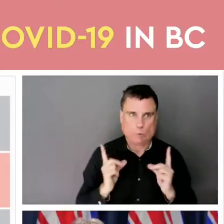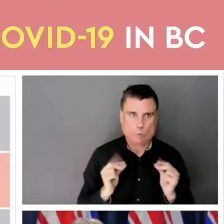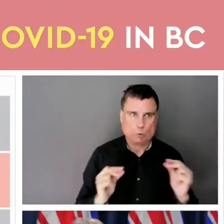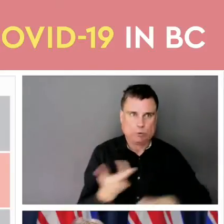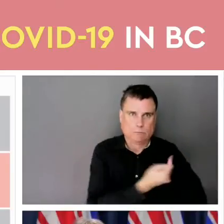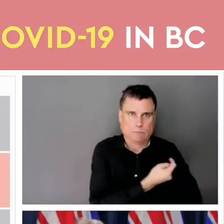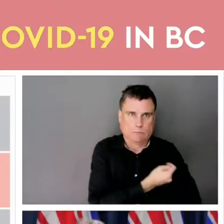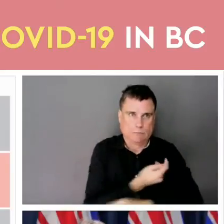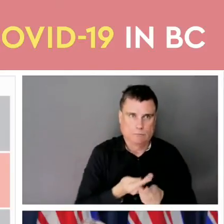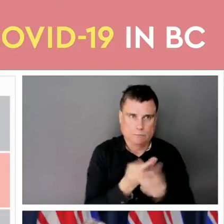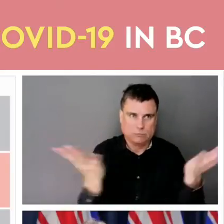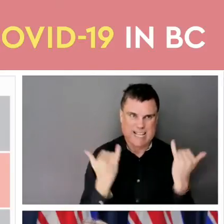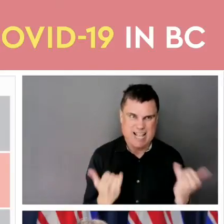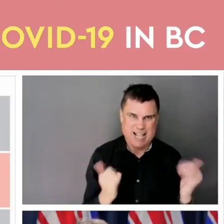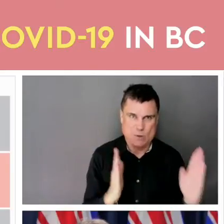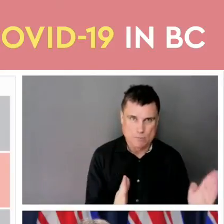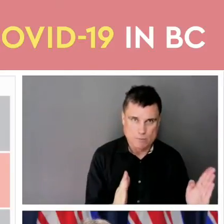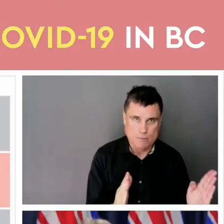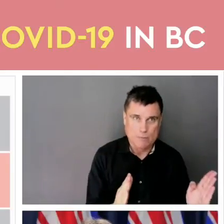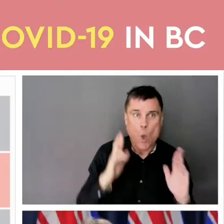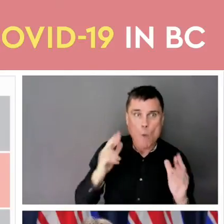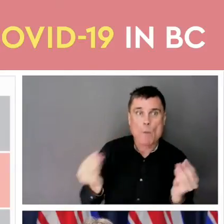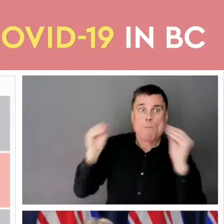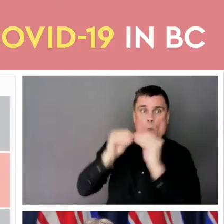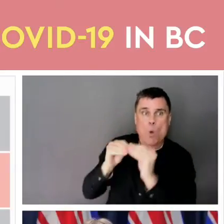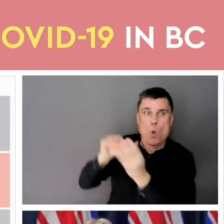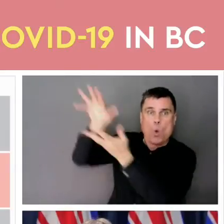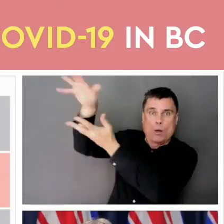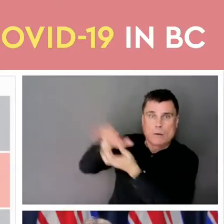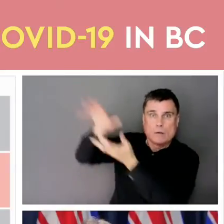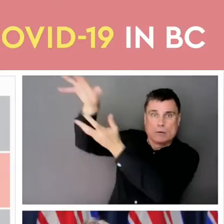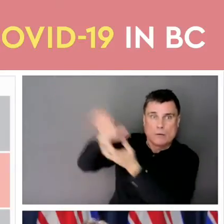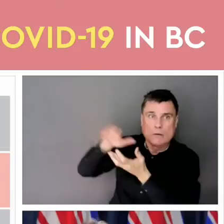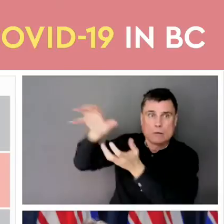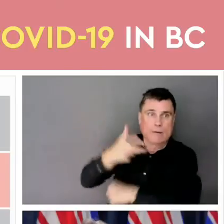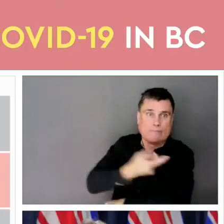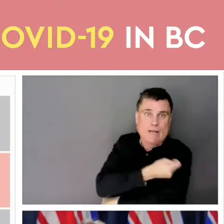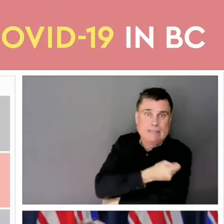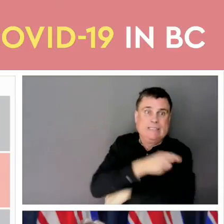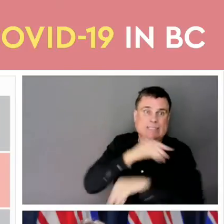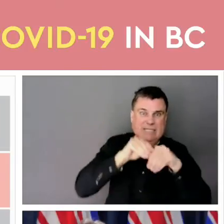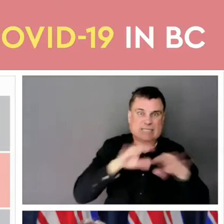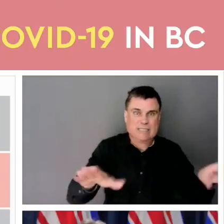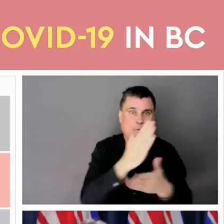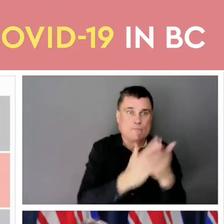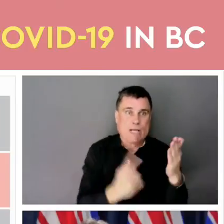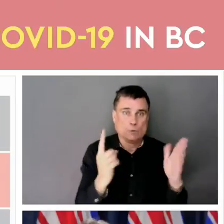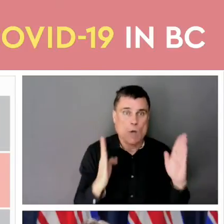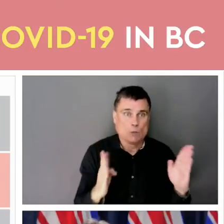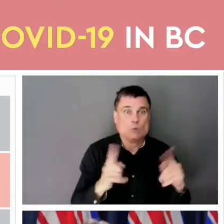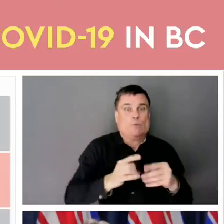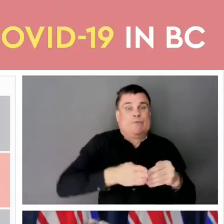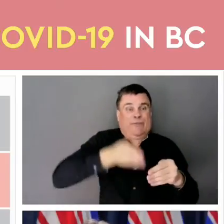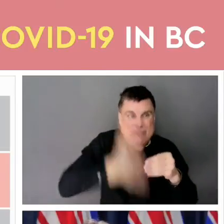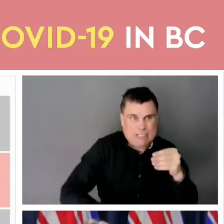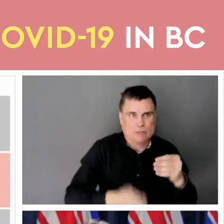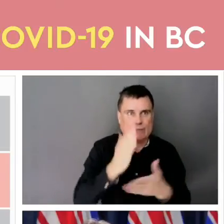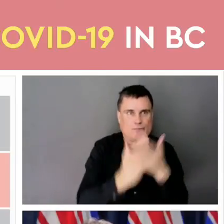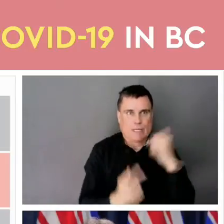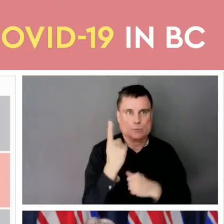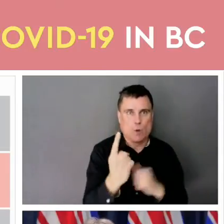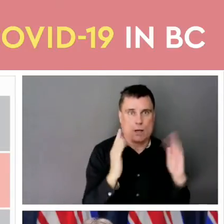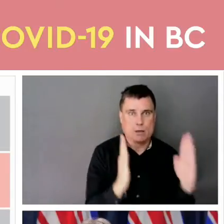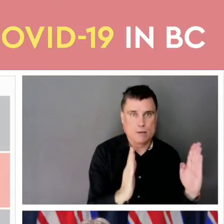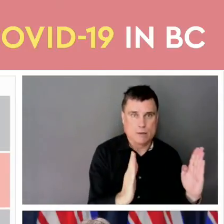supply, pending, that we will be able to finish that up toward the end of February. Moving